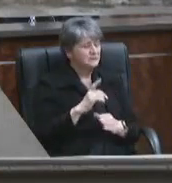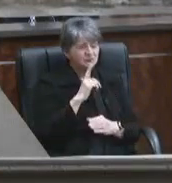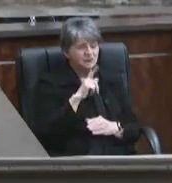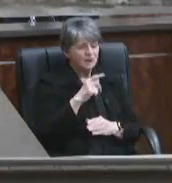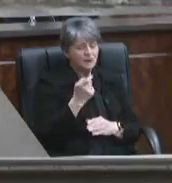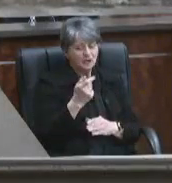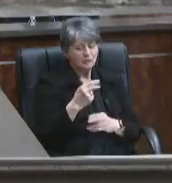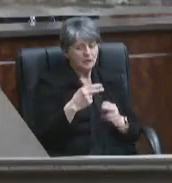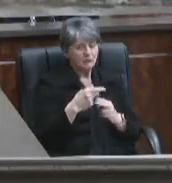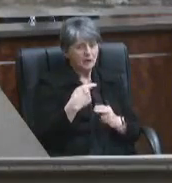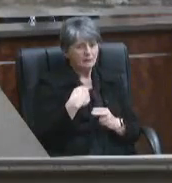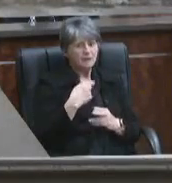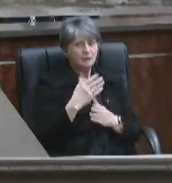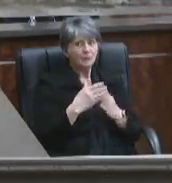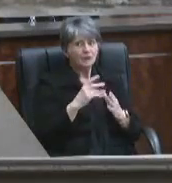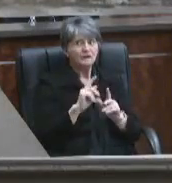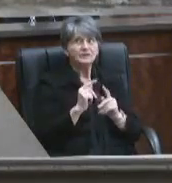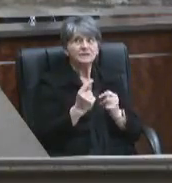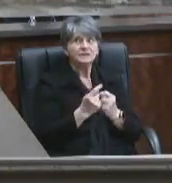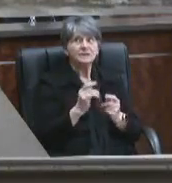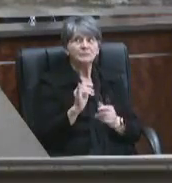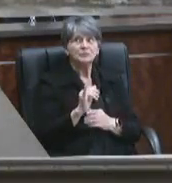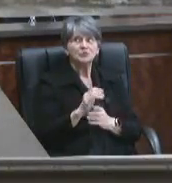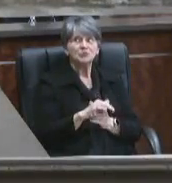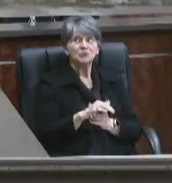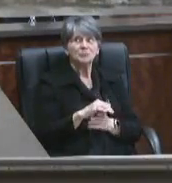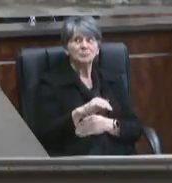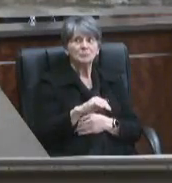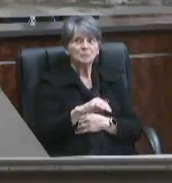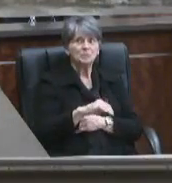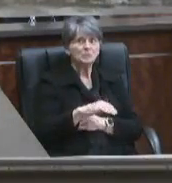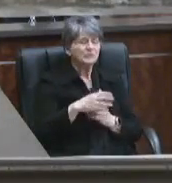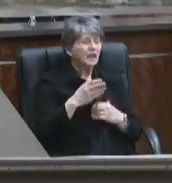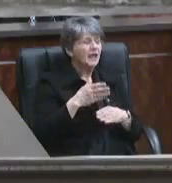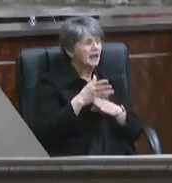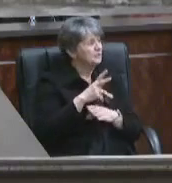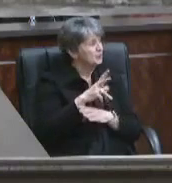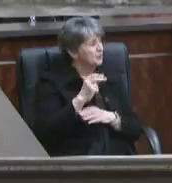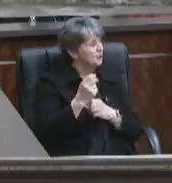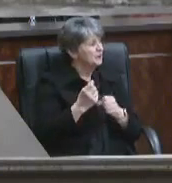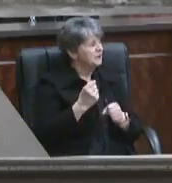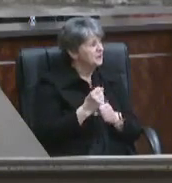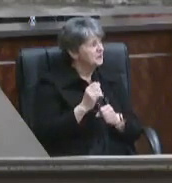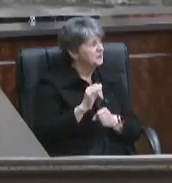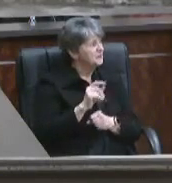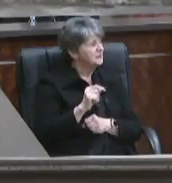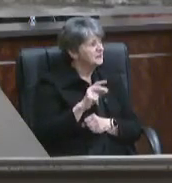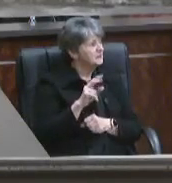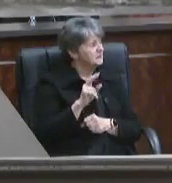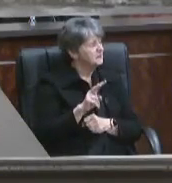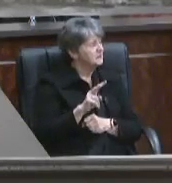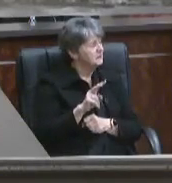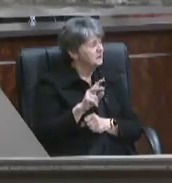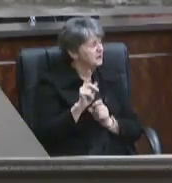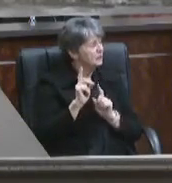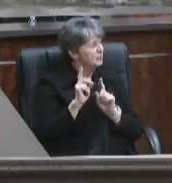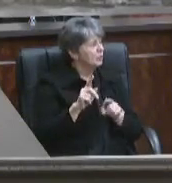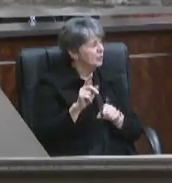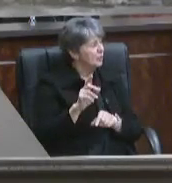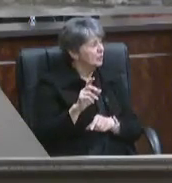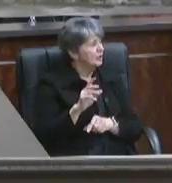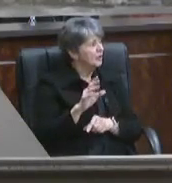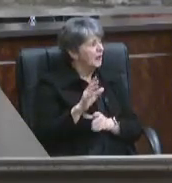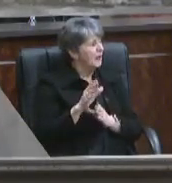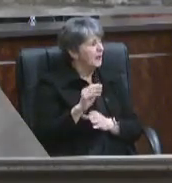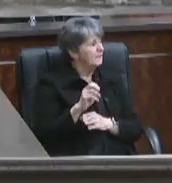about me, part of the team too. After 30 years as a television news reporter and anchor, Mayor Mo asked me to come back